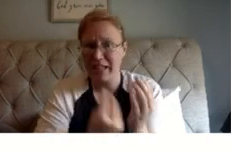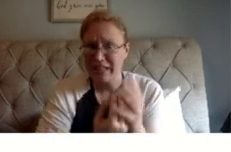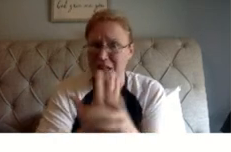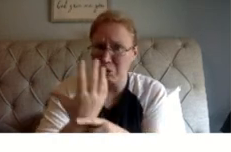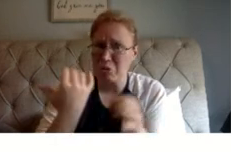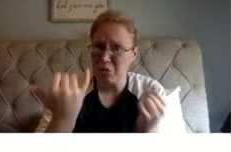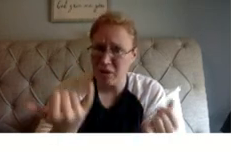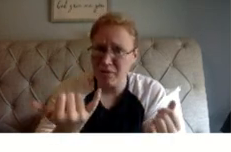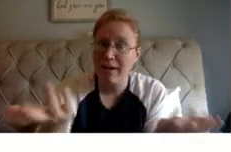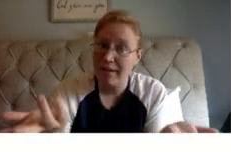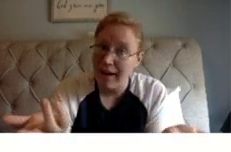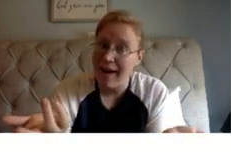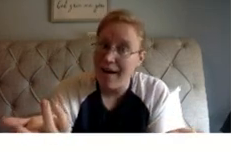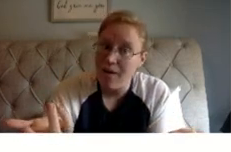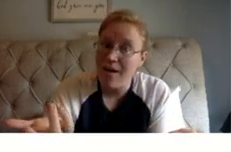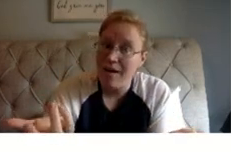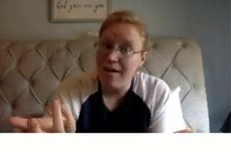right now?